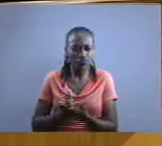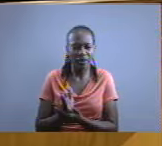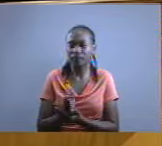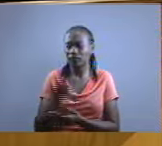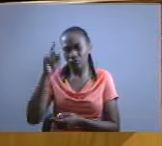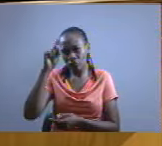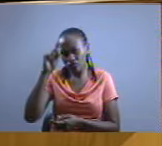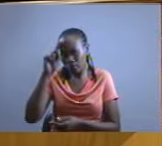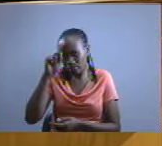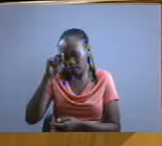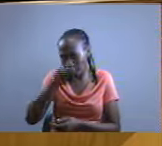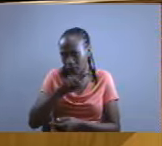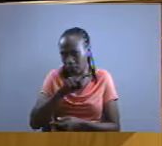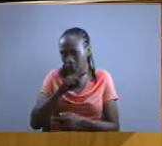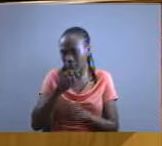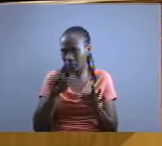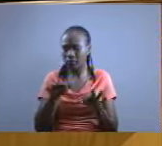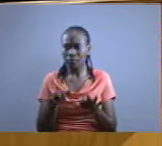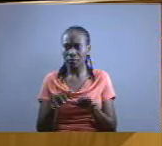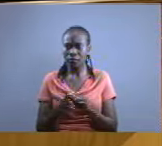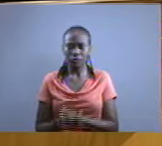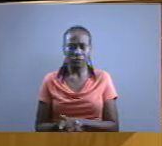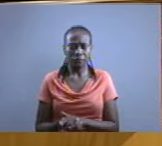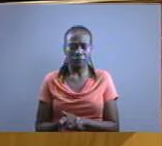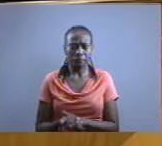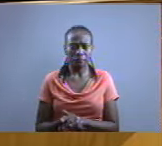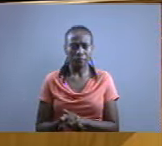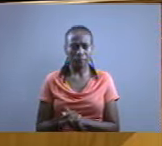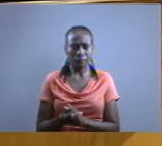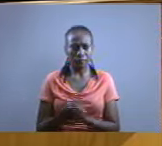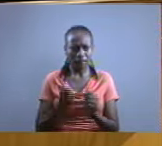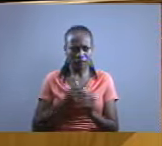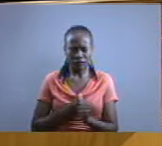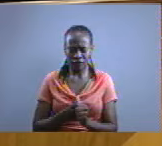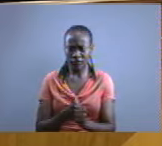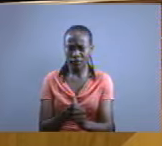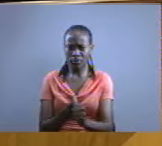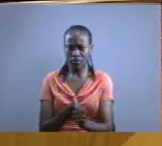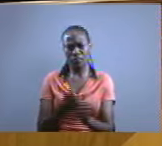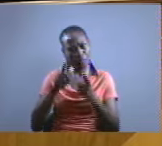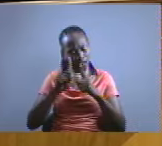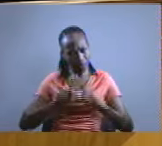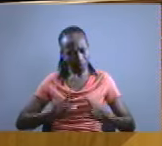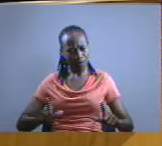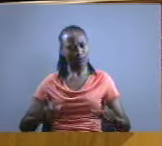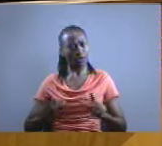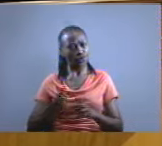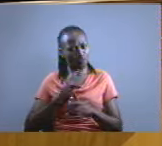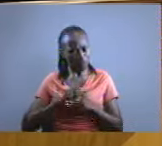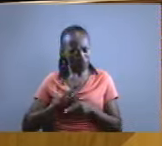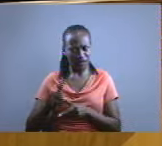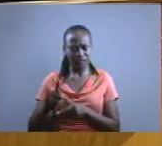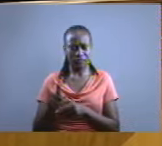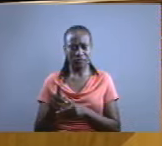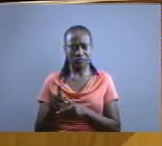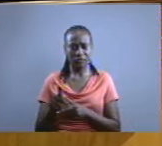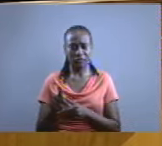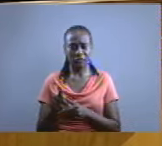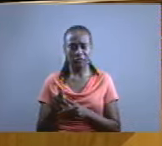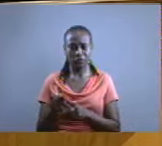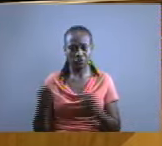the bill, we are ensuring that there is proper regulation of the language profession and thus addressing some